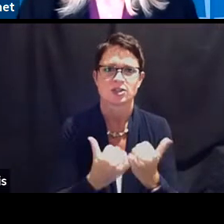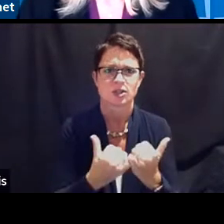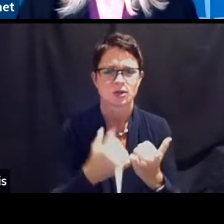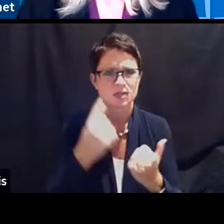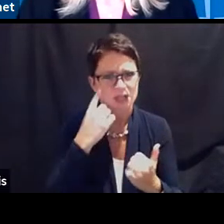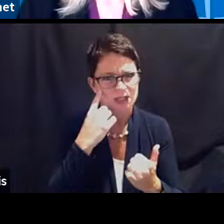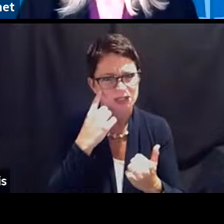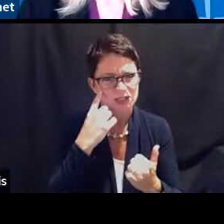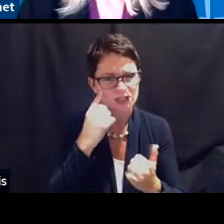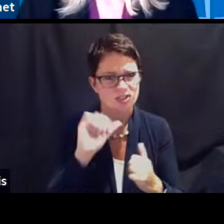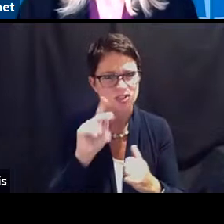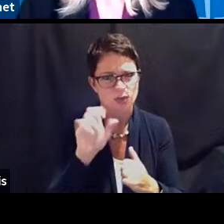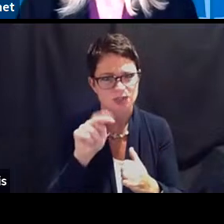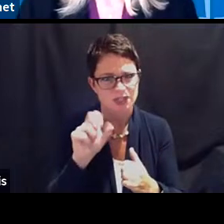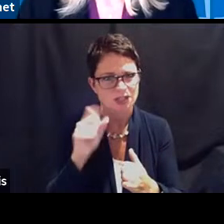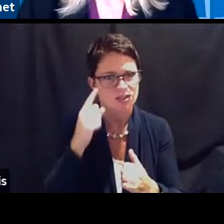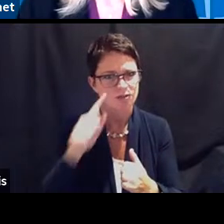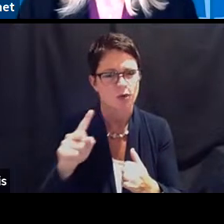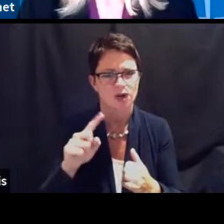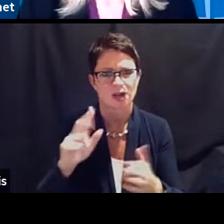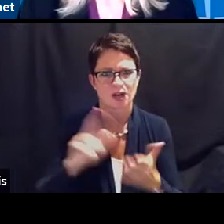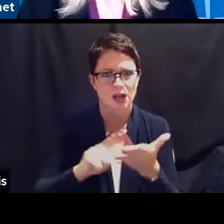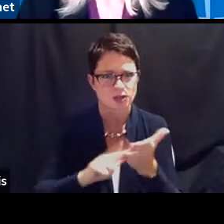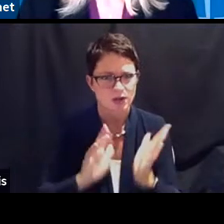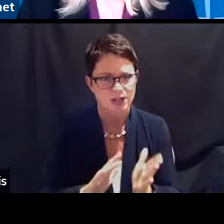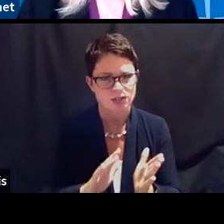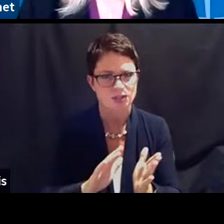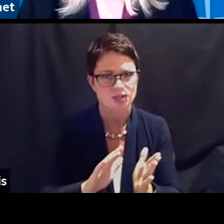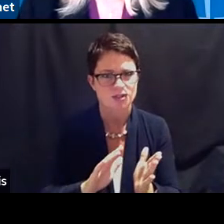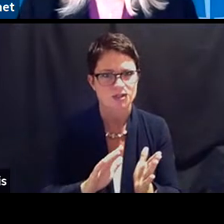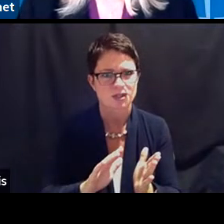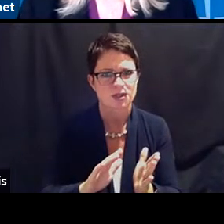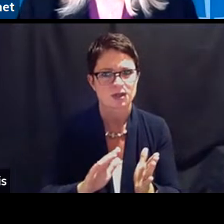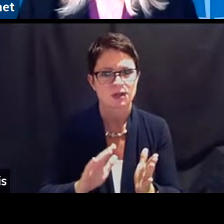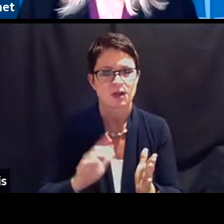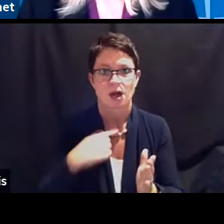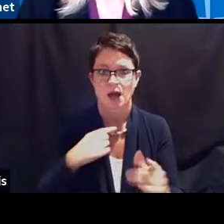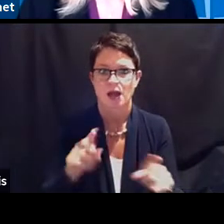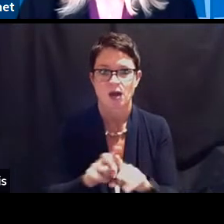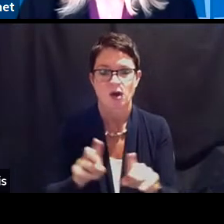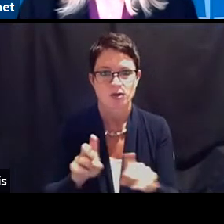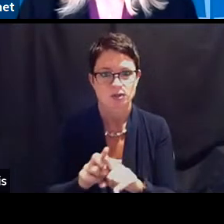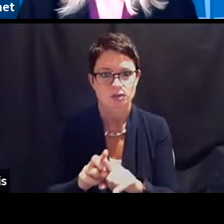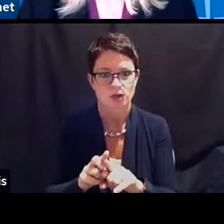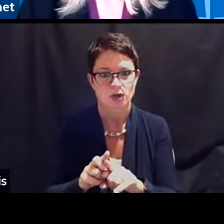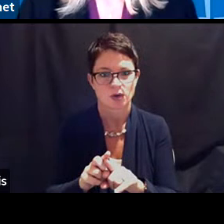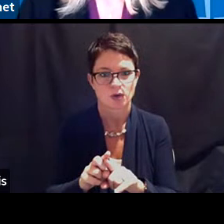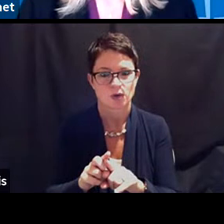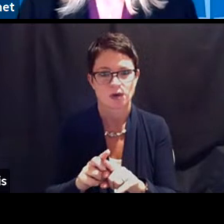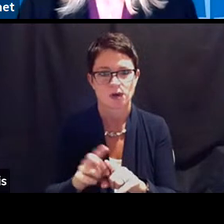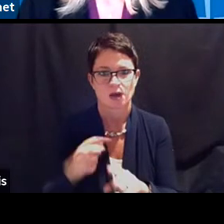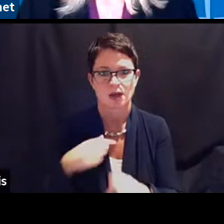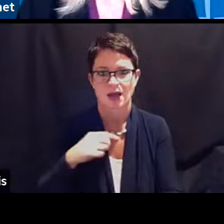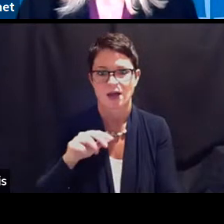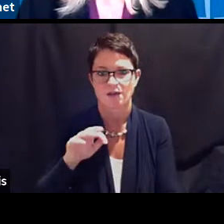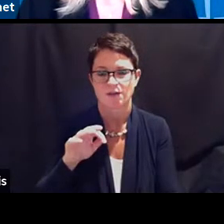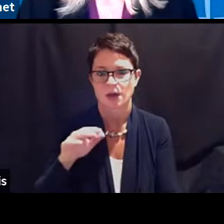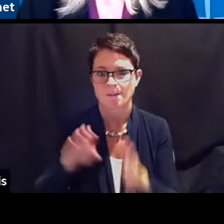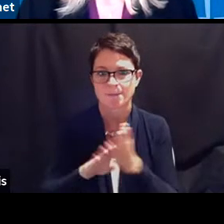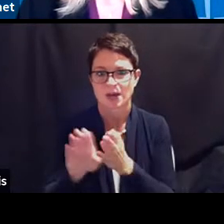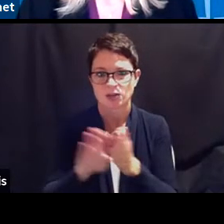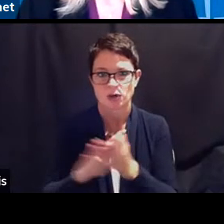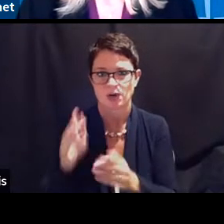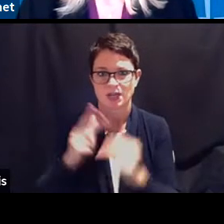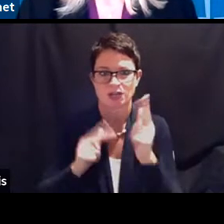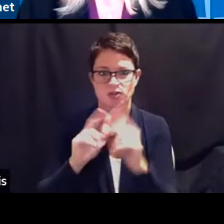Minority Contractors. It's a 53-year-old organization. I also represent New York Tri-State Minority